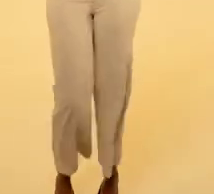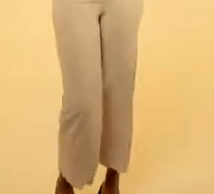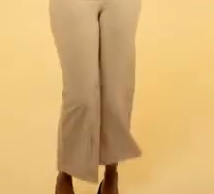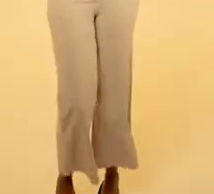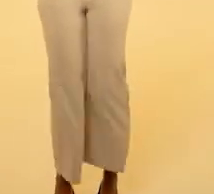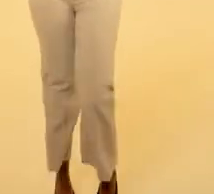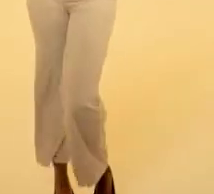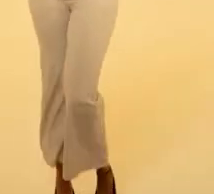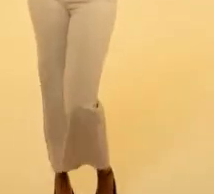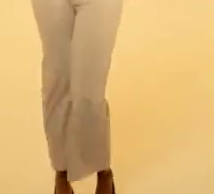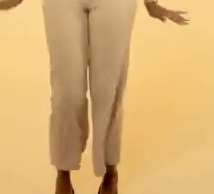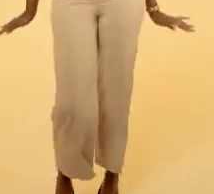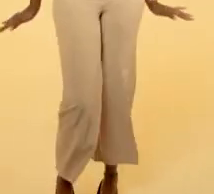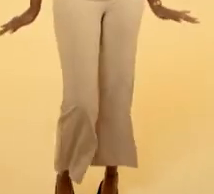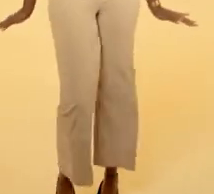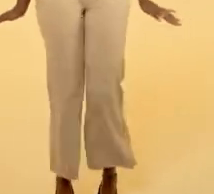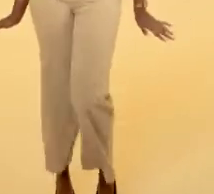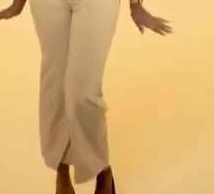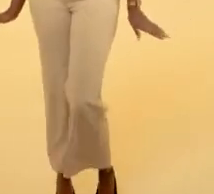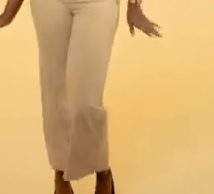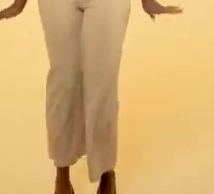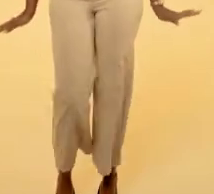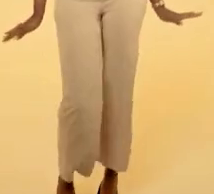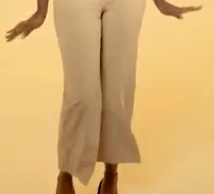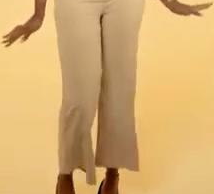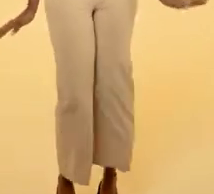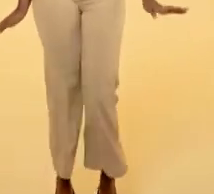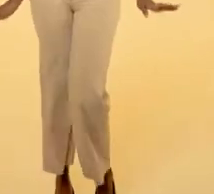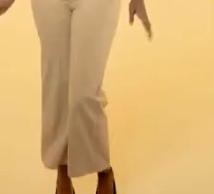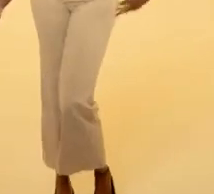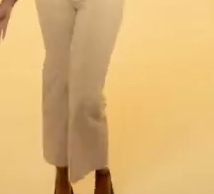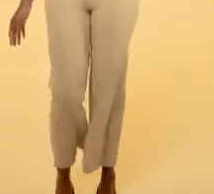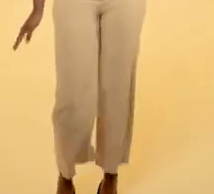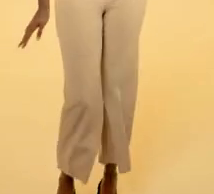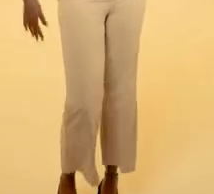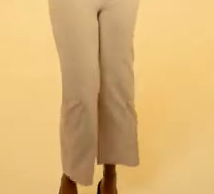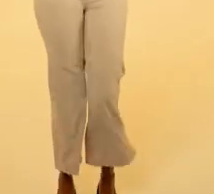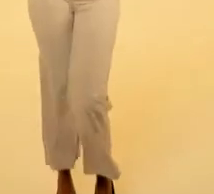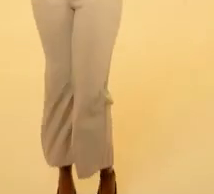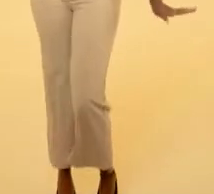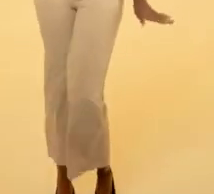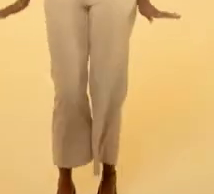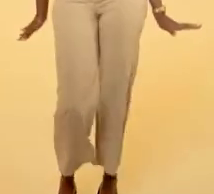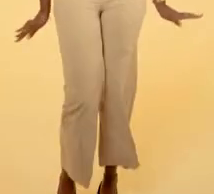Get back to living with our fast acting syrups for relief.